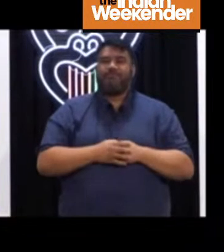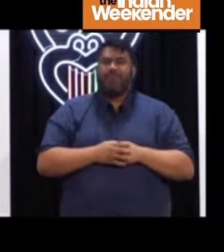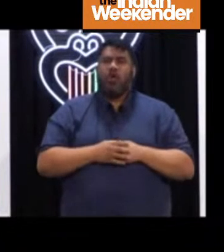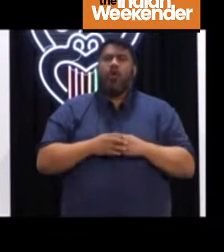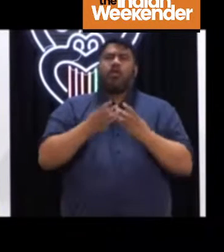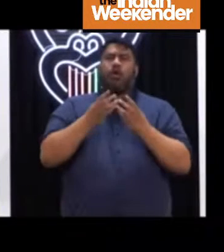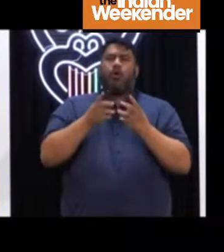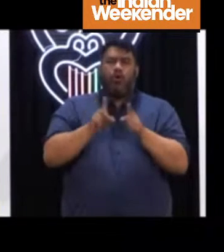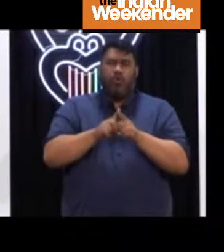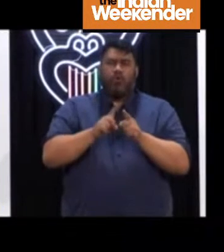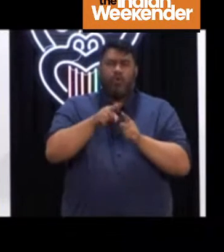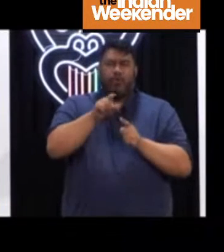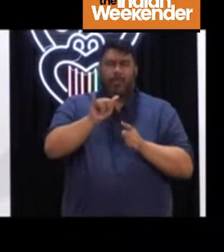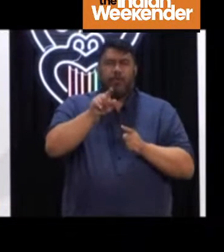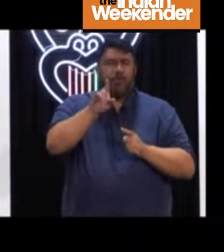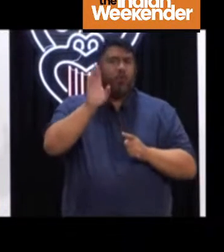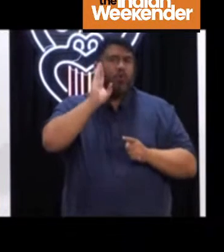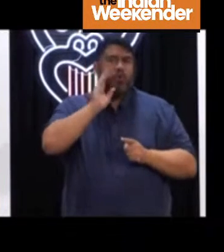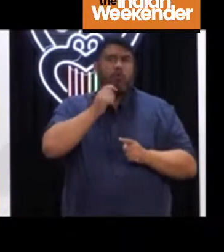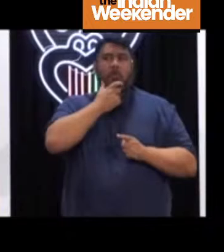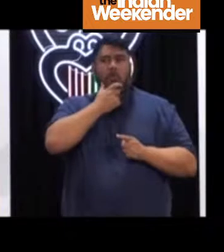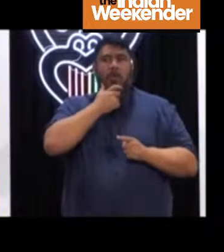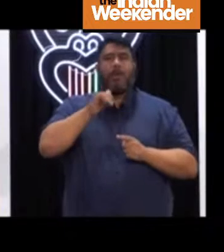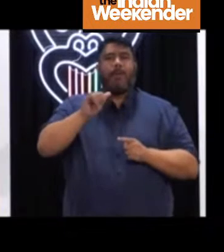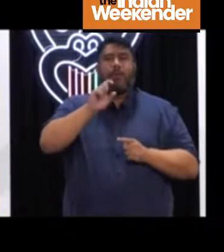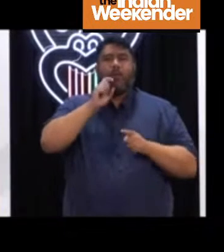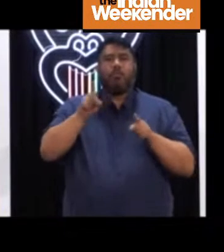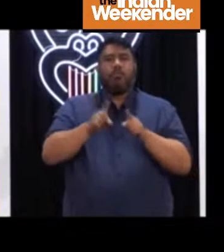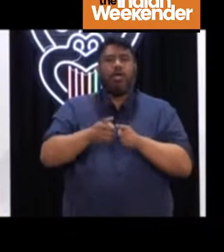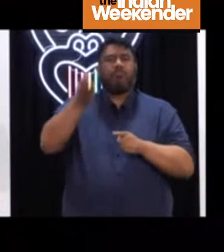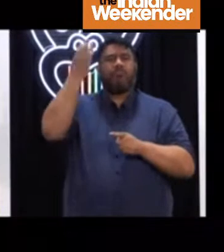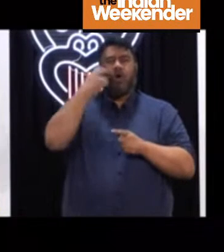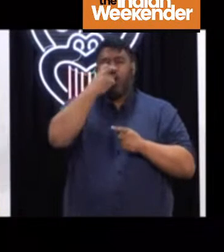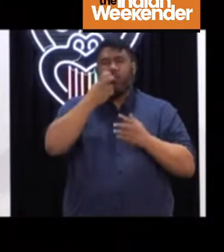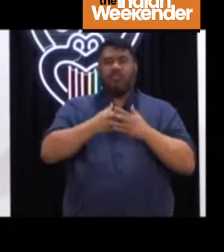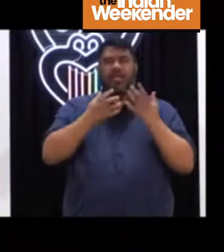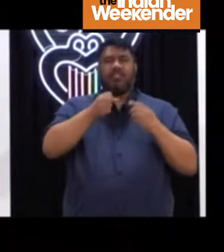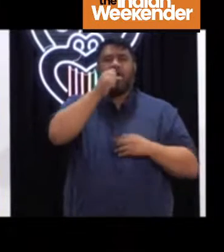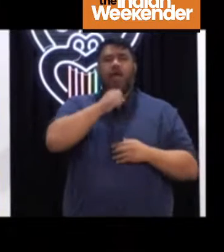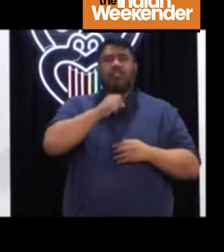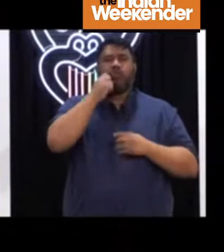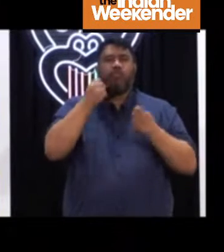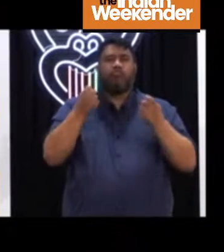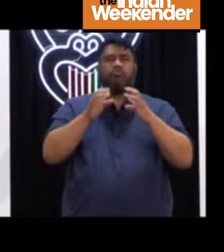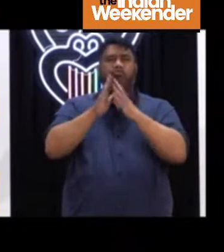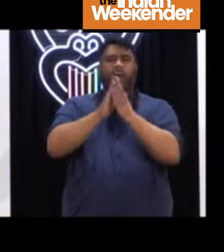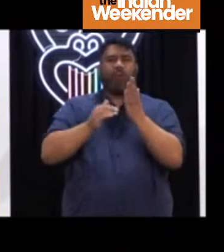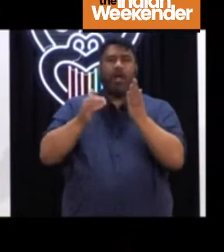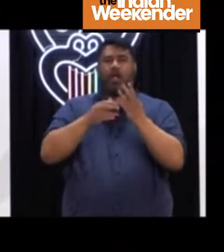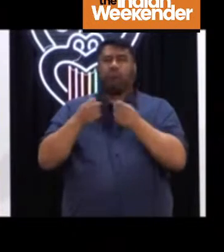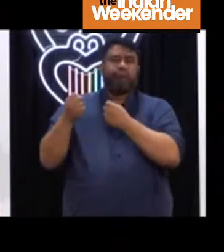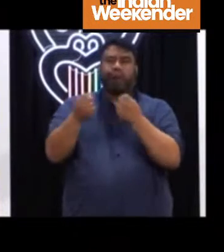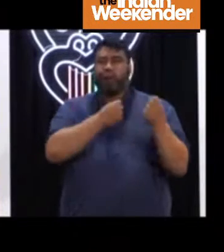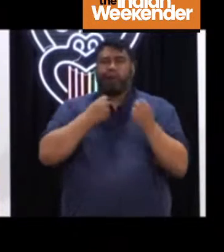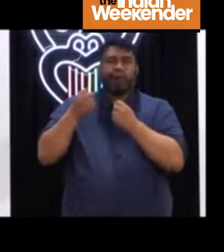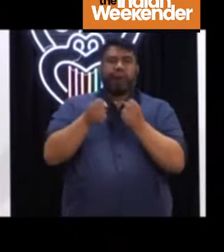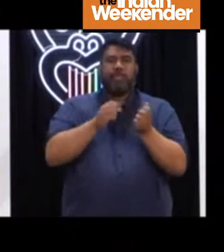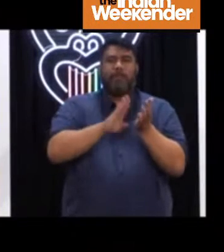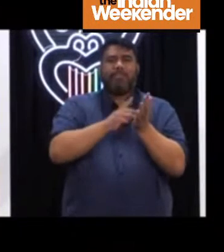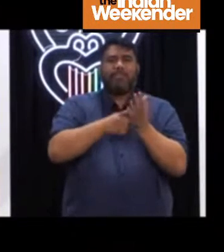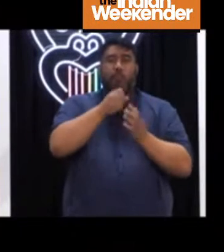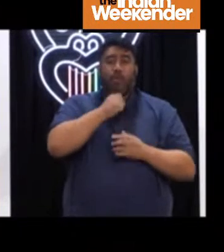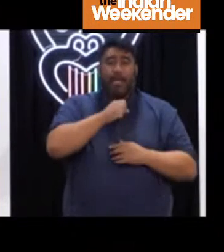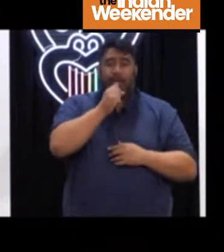Whippy-style mobile vaccine bus or portable vaccinations. I'm pleased to confirm that the Northern Region